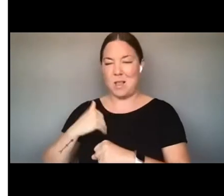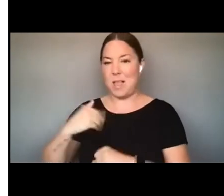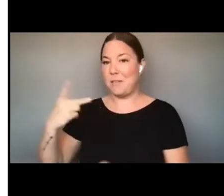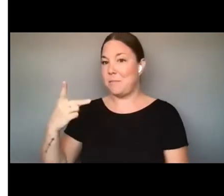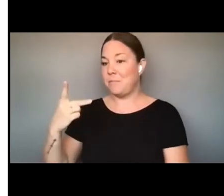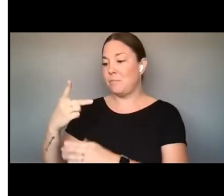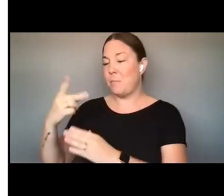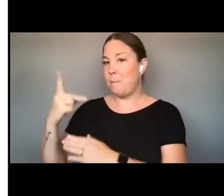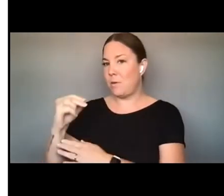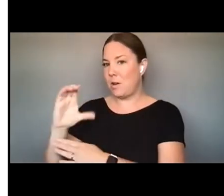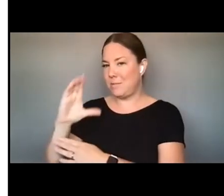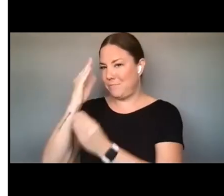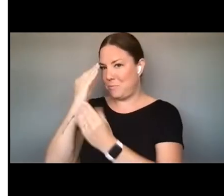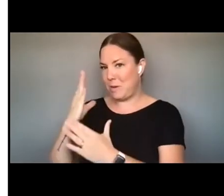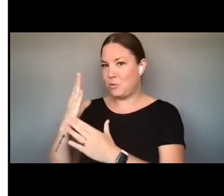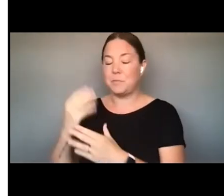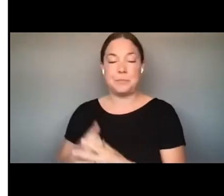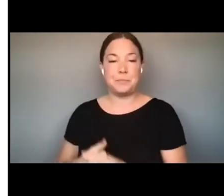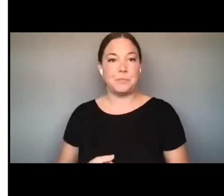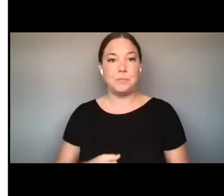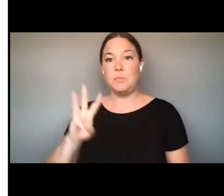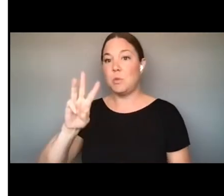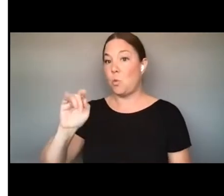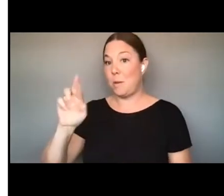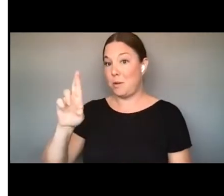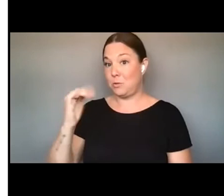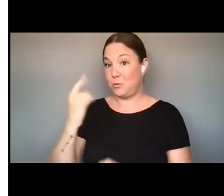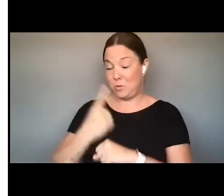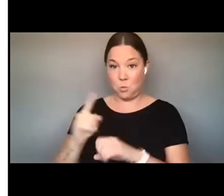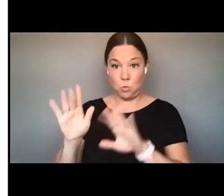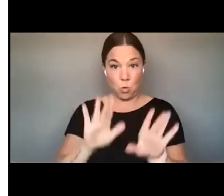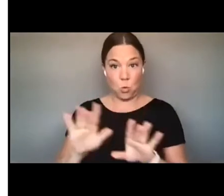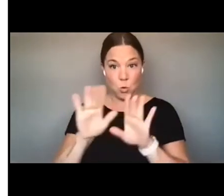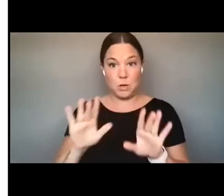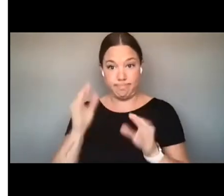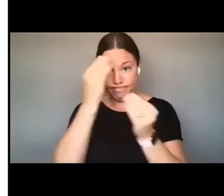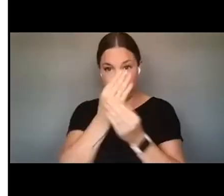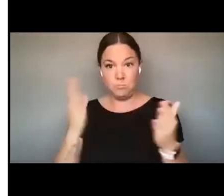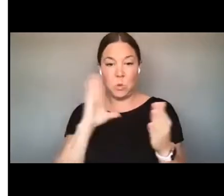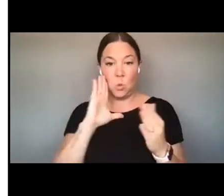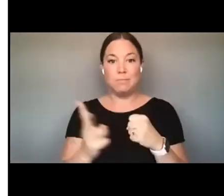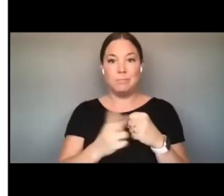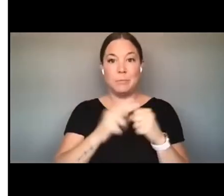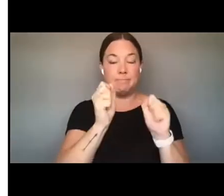Please note, this webinar is being recorded and will be archived on our website.